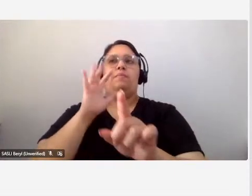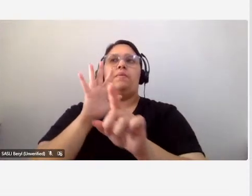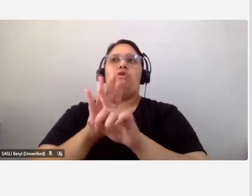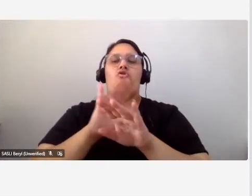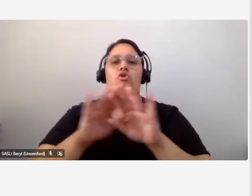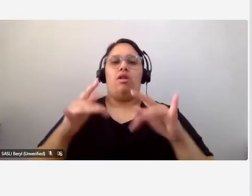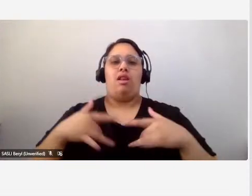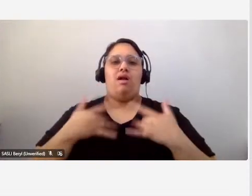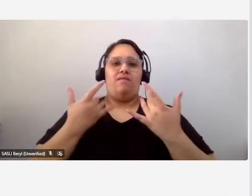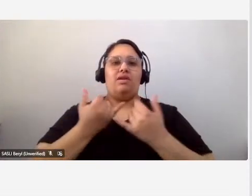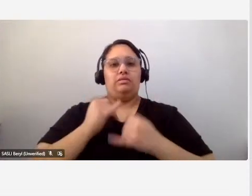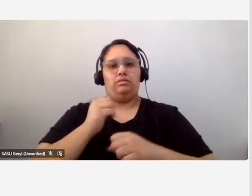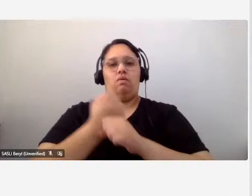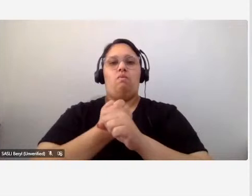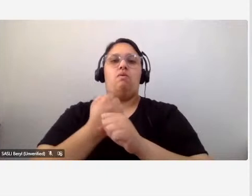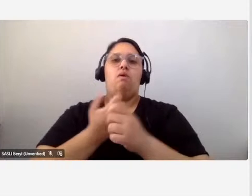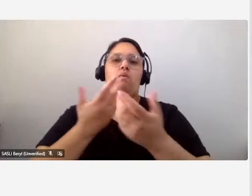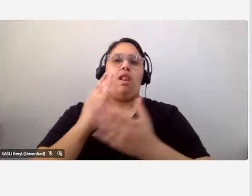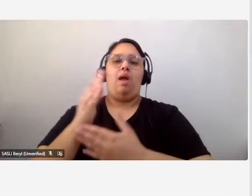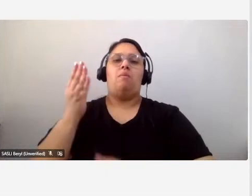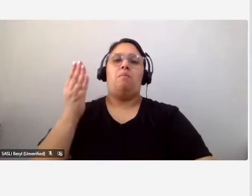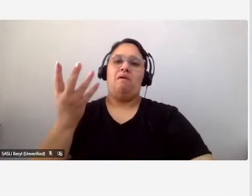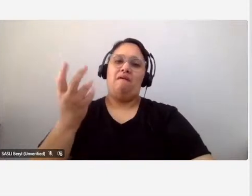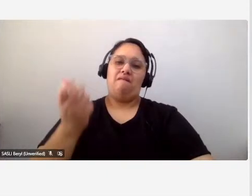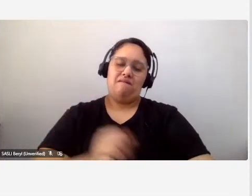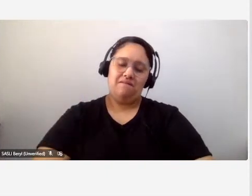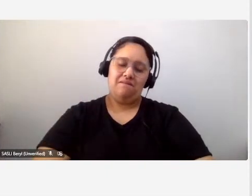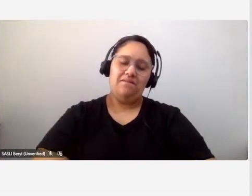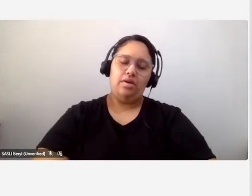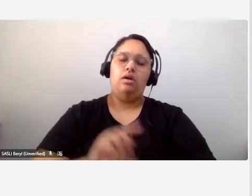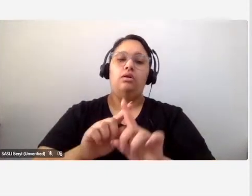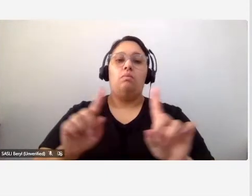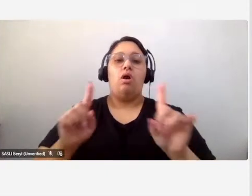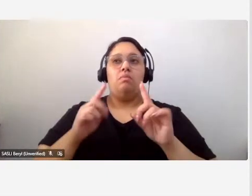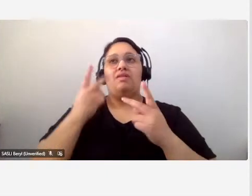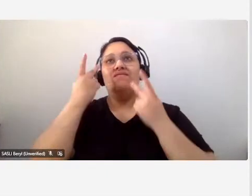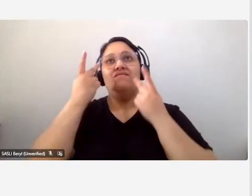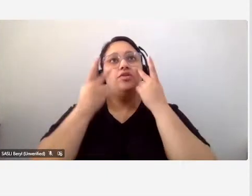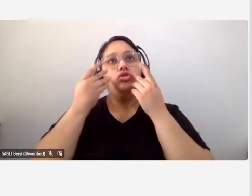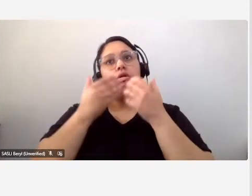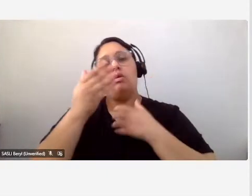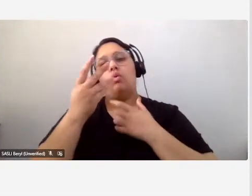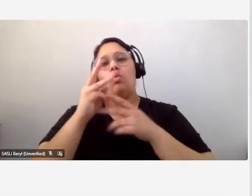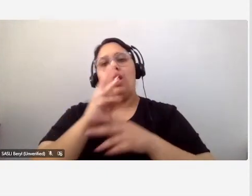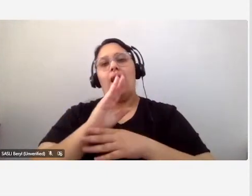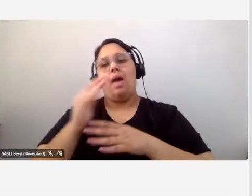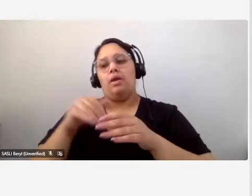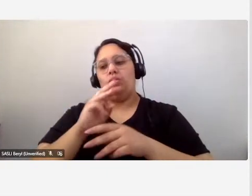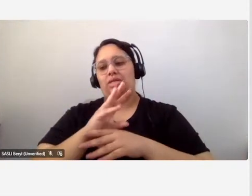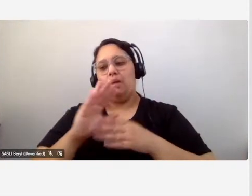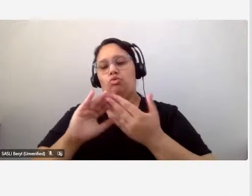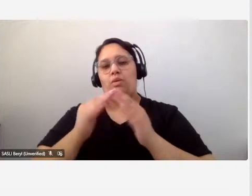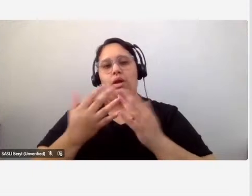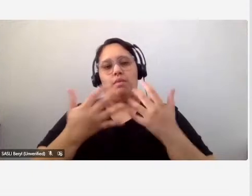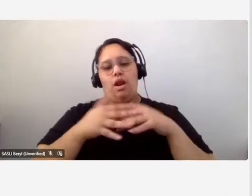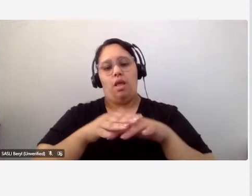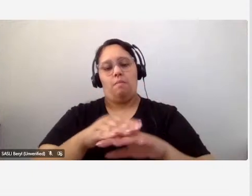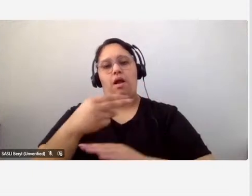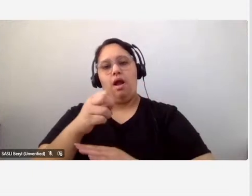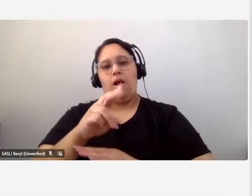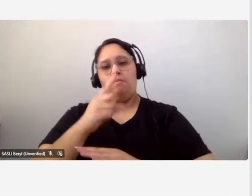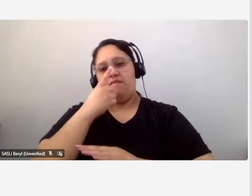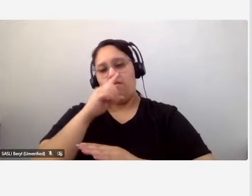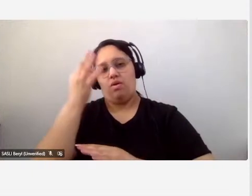life, and she's still working at the library. Our department has a vision for libraries in the Western Cape to become integrated hubs for